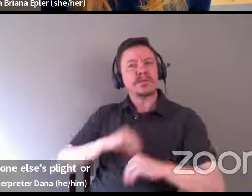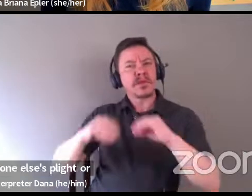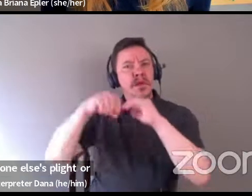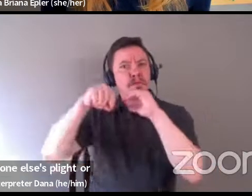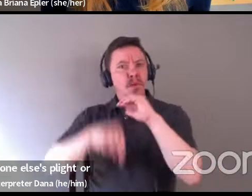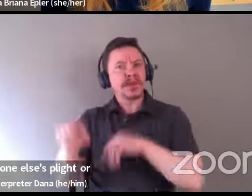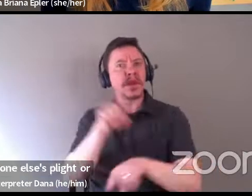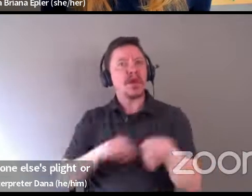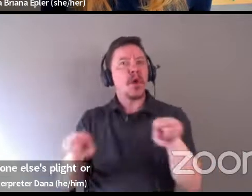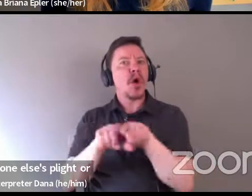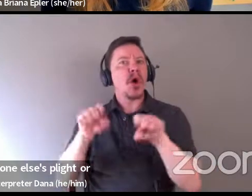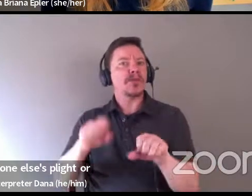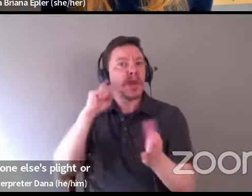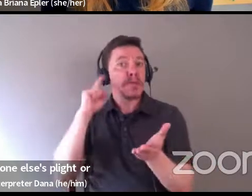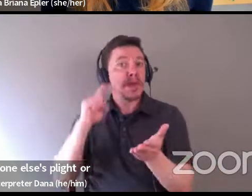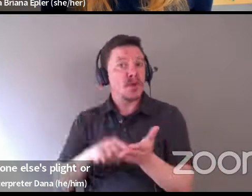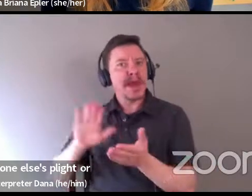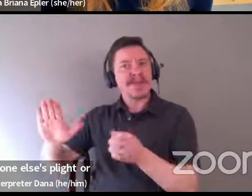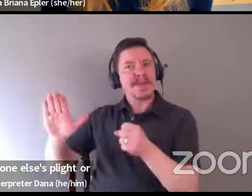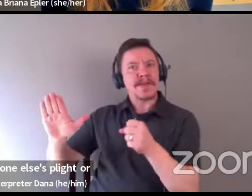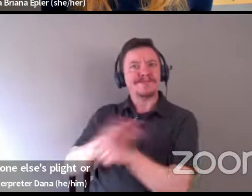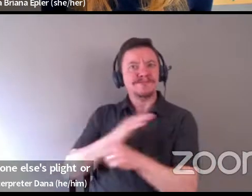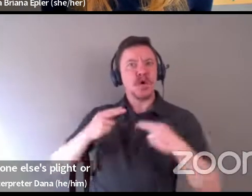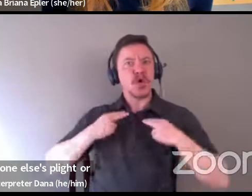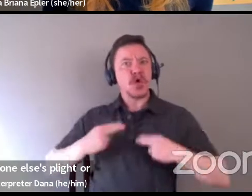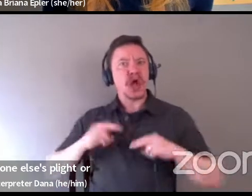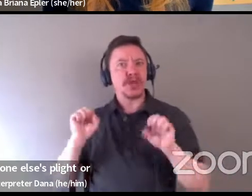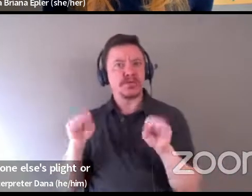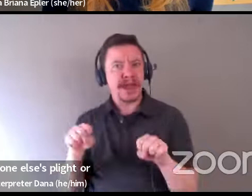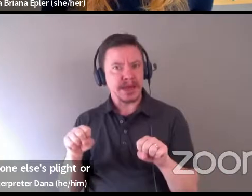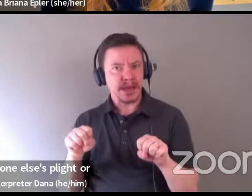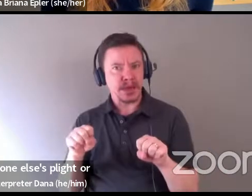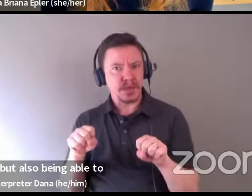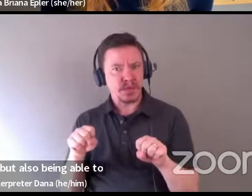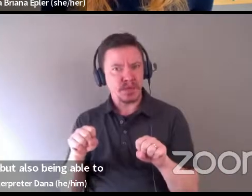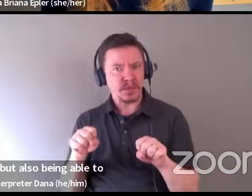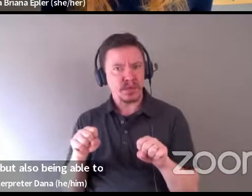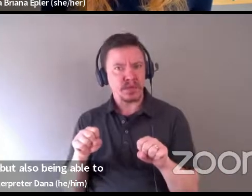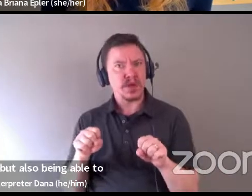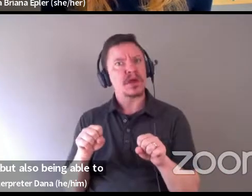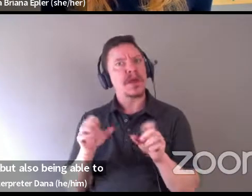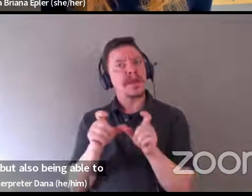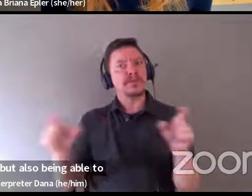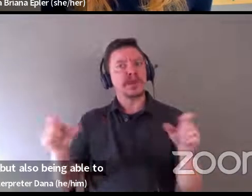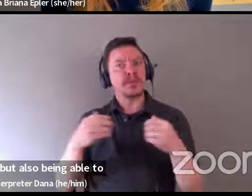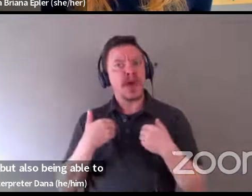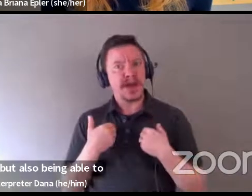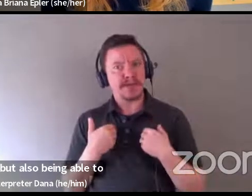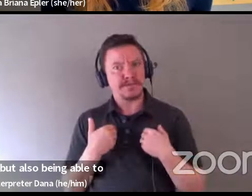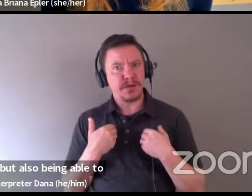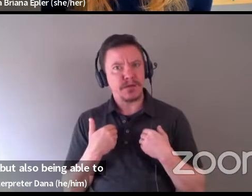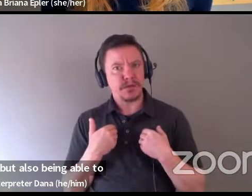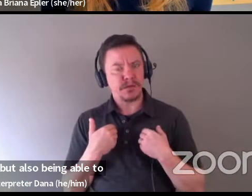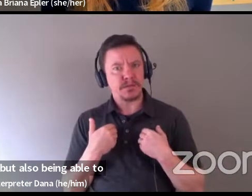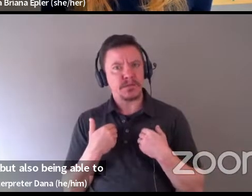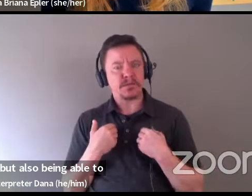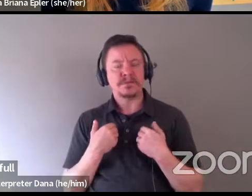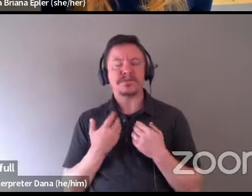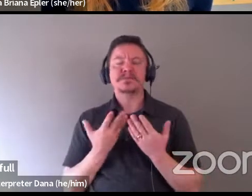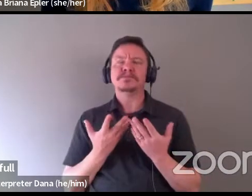to recognize their full humanity, that people have,